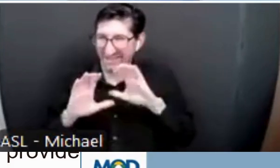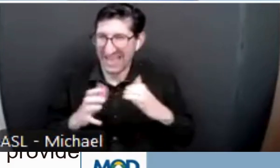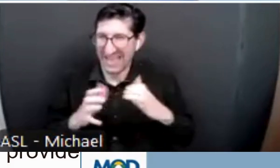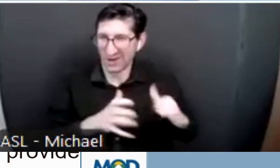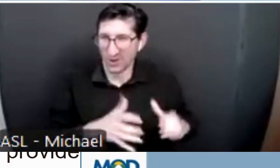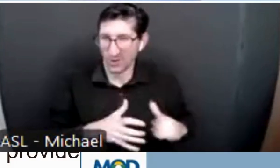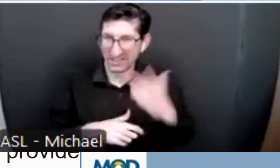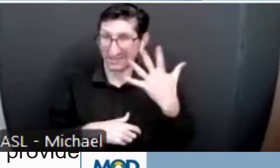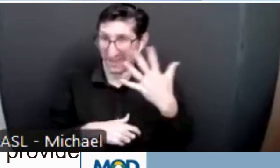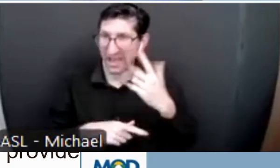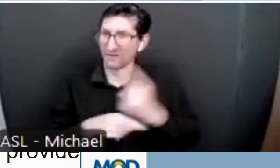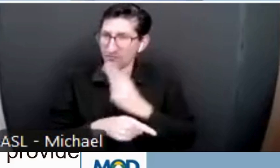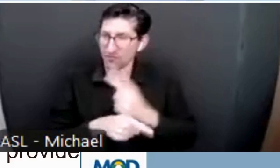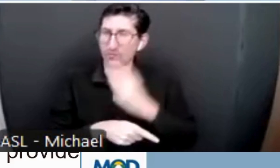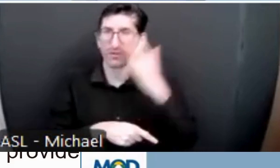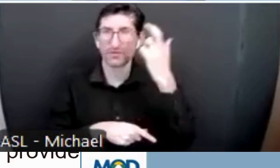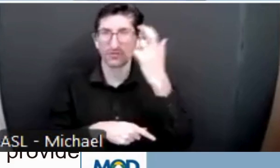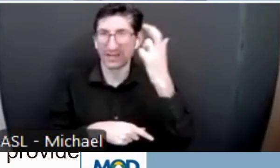along?